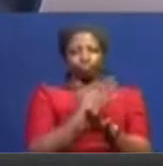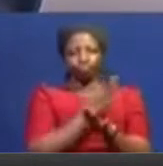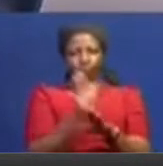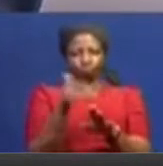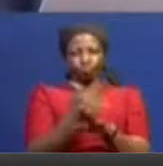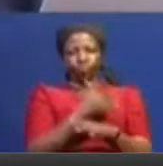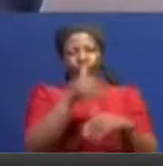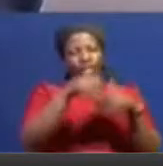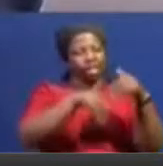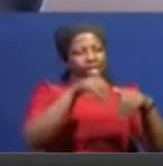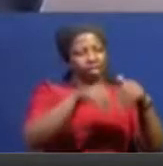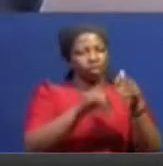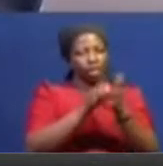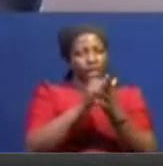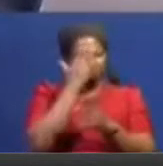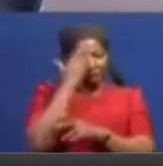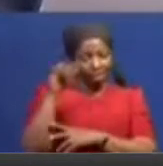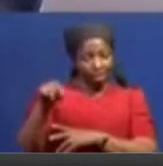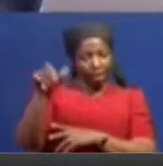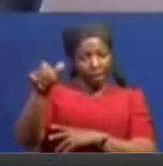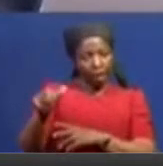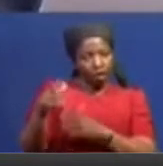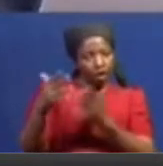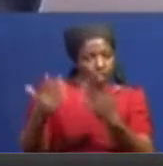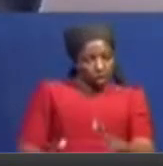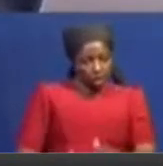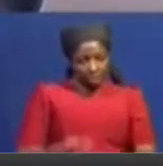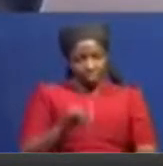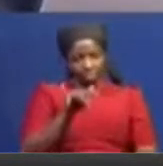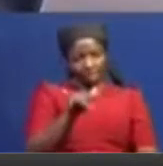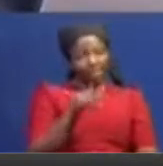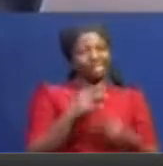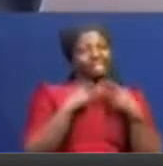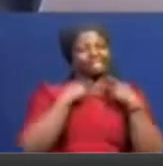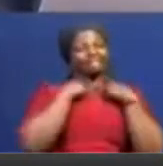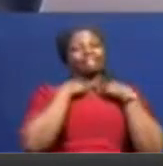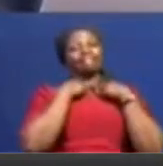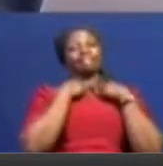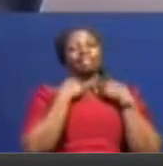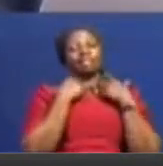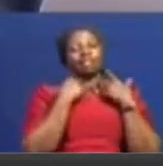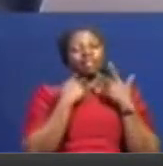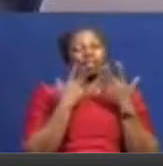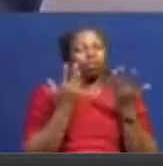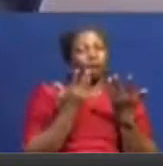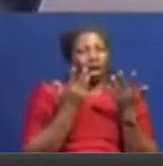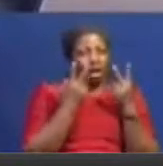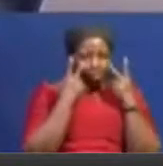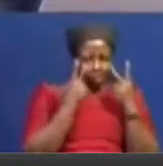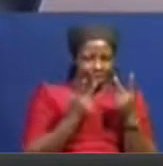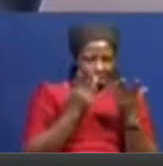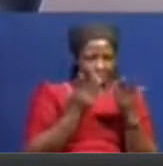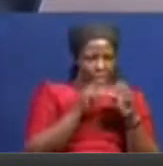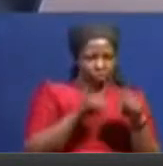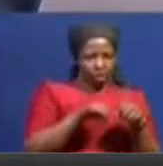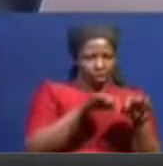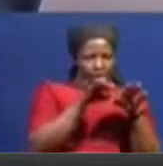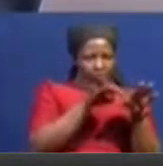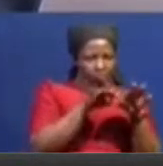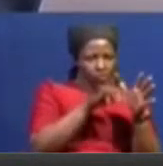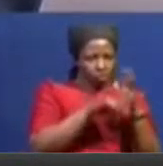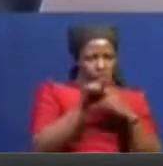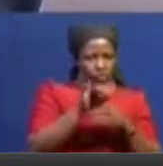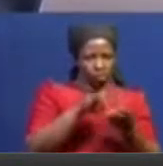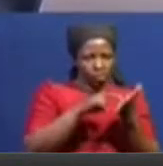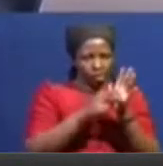therefore the applicant lost? That is the dilemma that I'm seeing, but perhaps you can explain yourself what you meant by